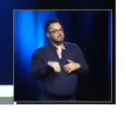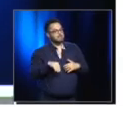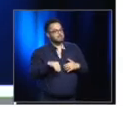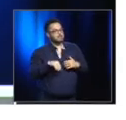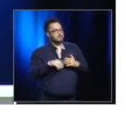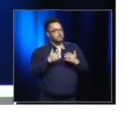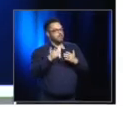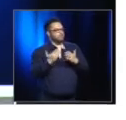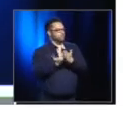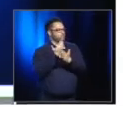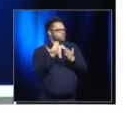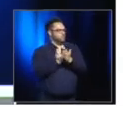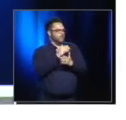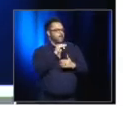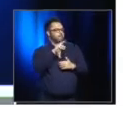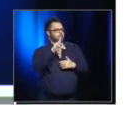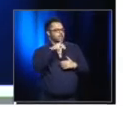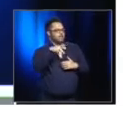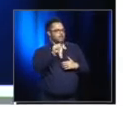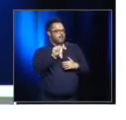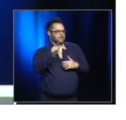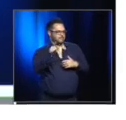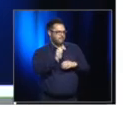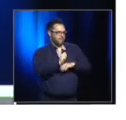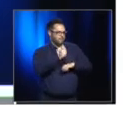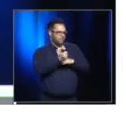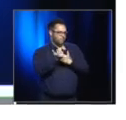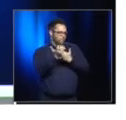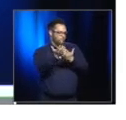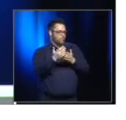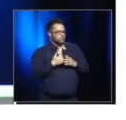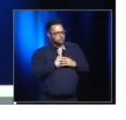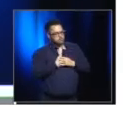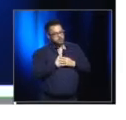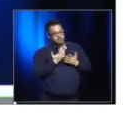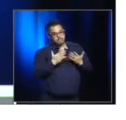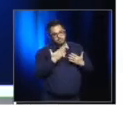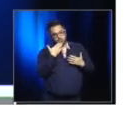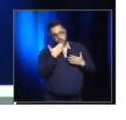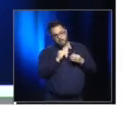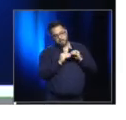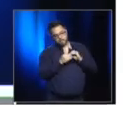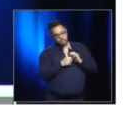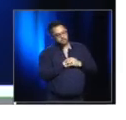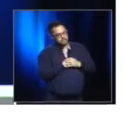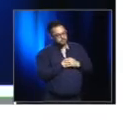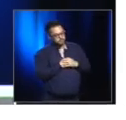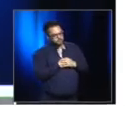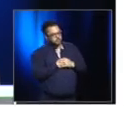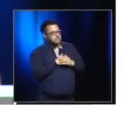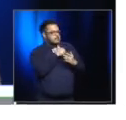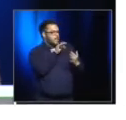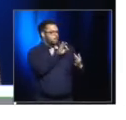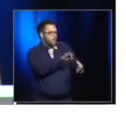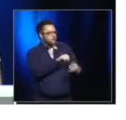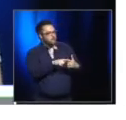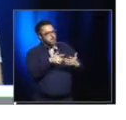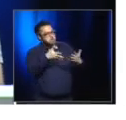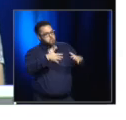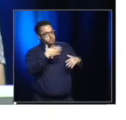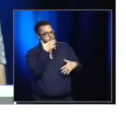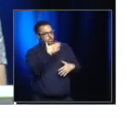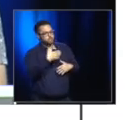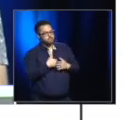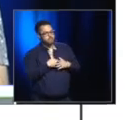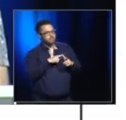if they implement all their proposed areas. So that's actually pretty good. It's not perfect, but it's actually pretty good. But